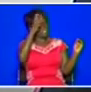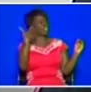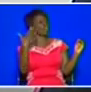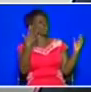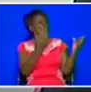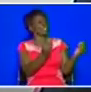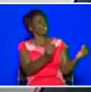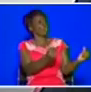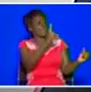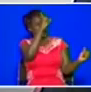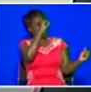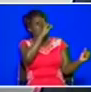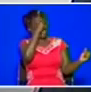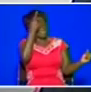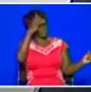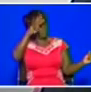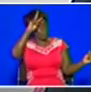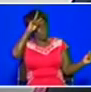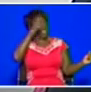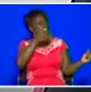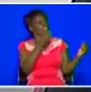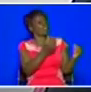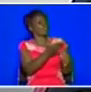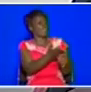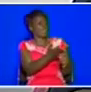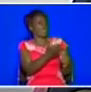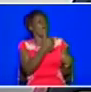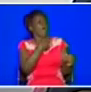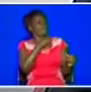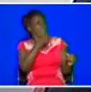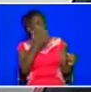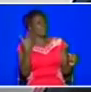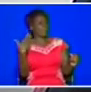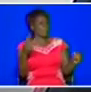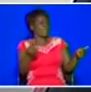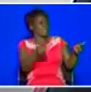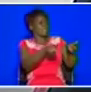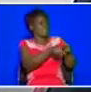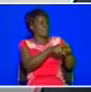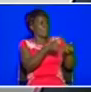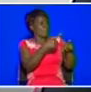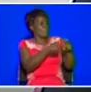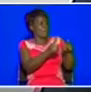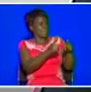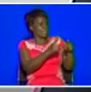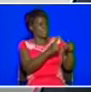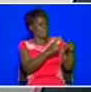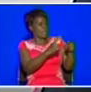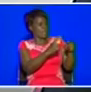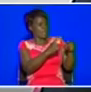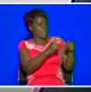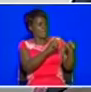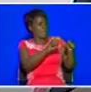addressing serious policy audience. We have another document, same, but it's at the bottom, abridged